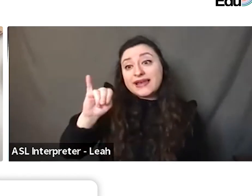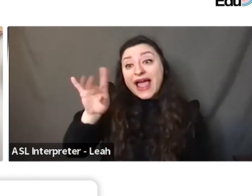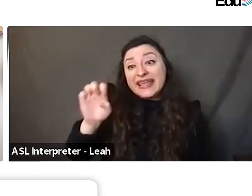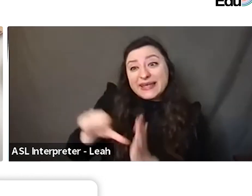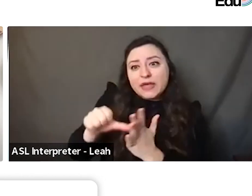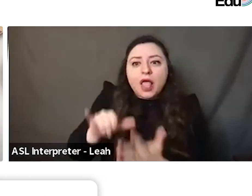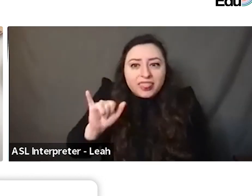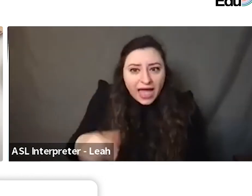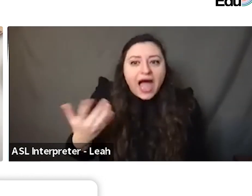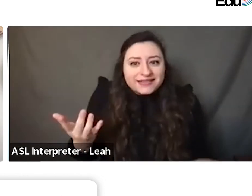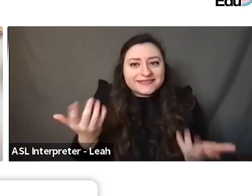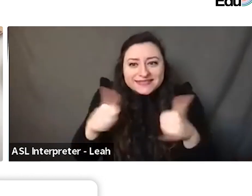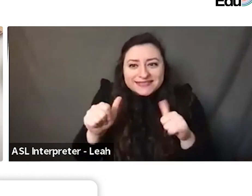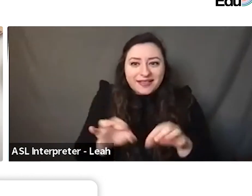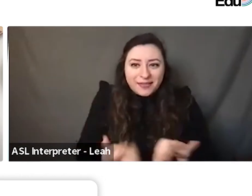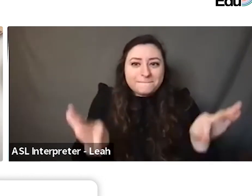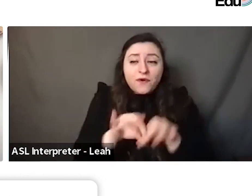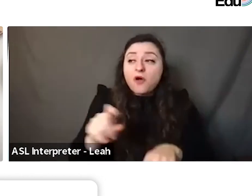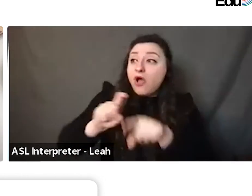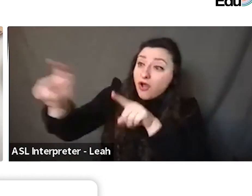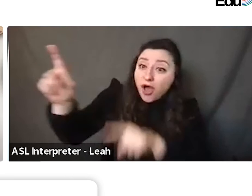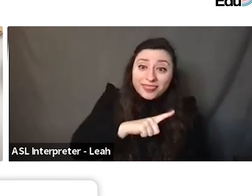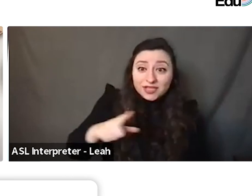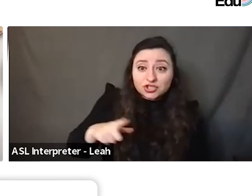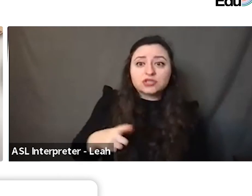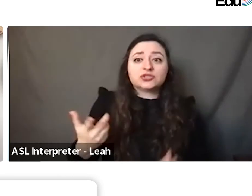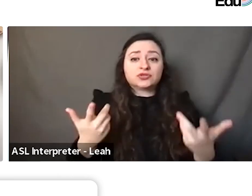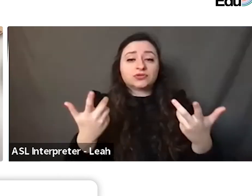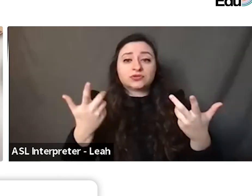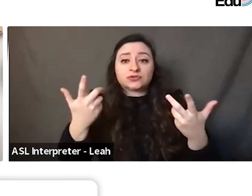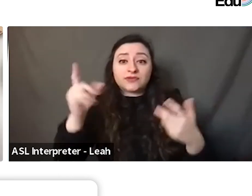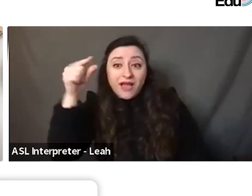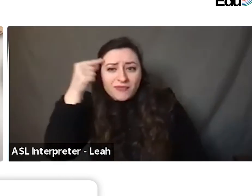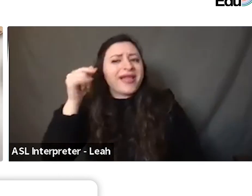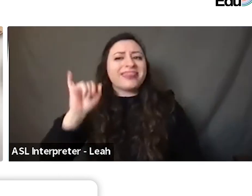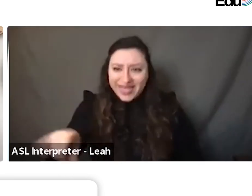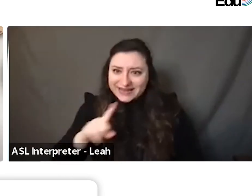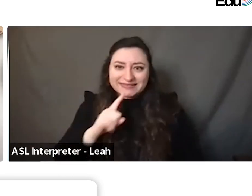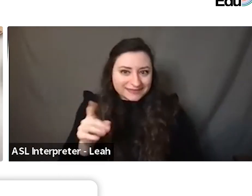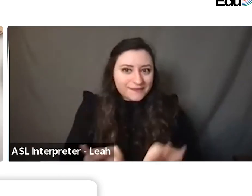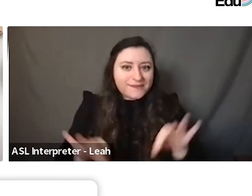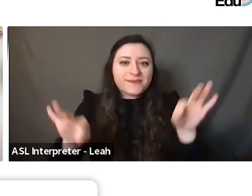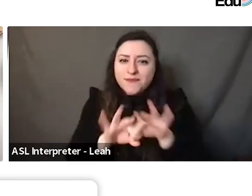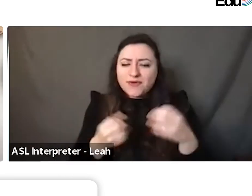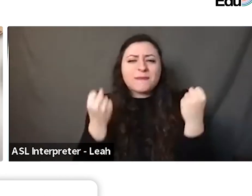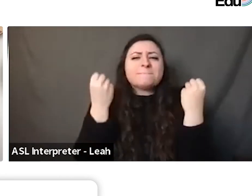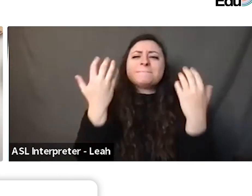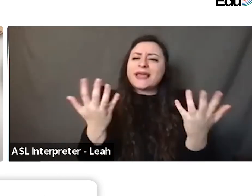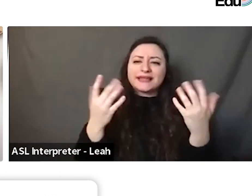doing something. Calling your legislator is doing something. Supporting the Fashion Act is doing something. So there's so many